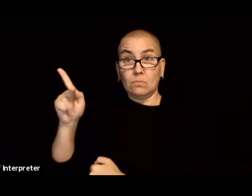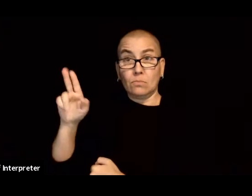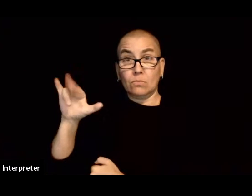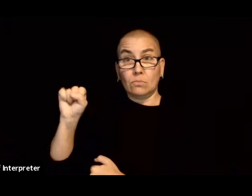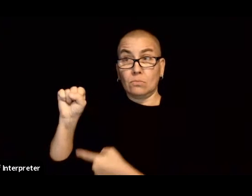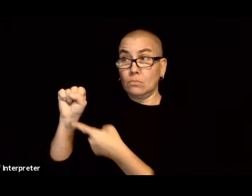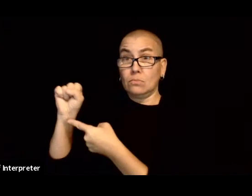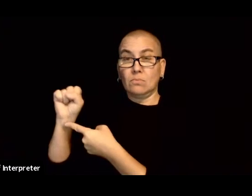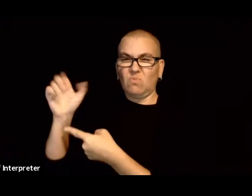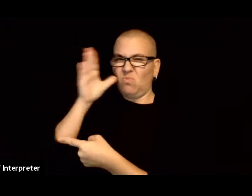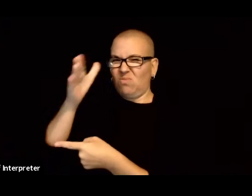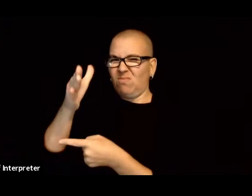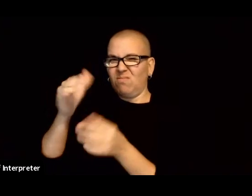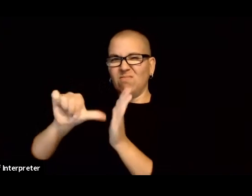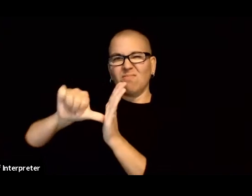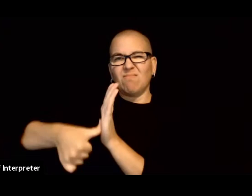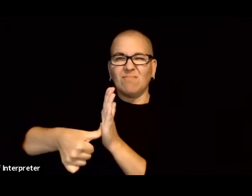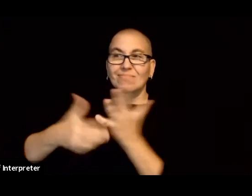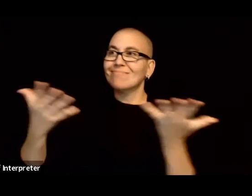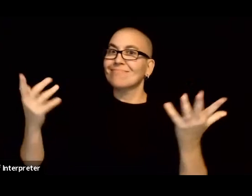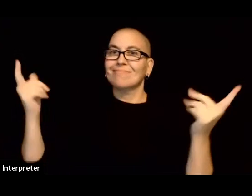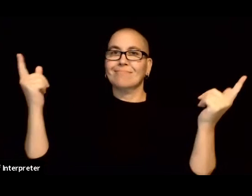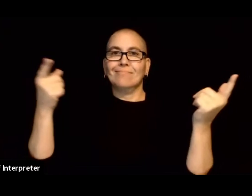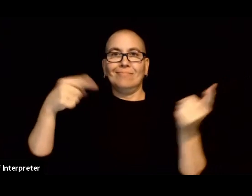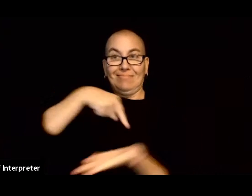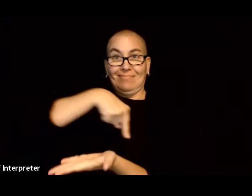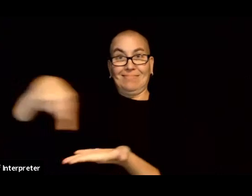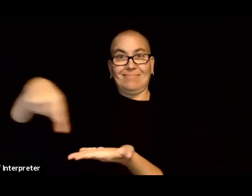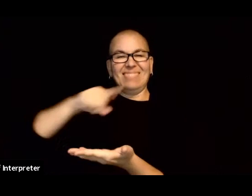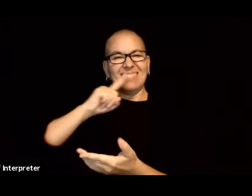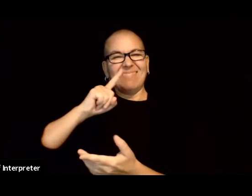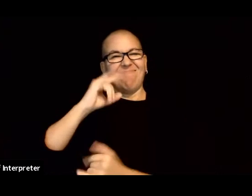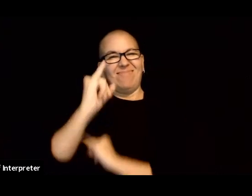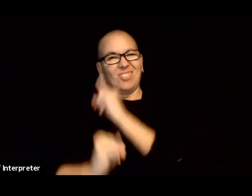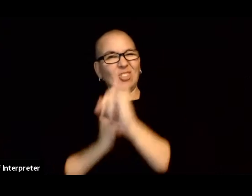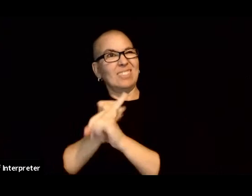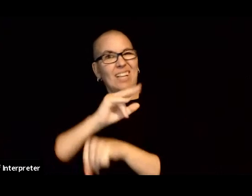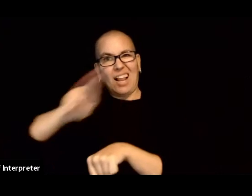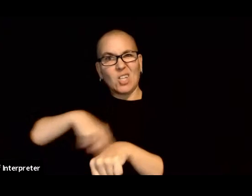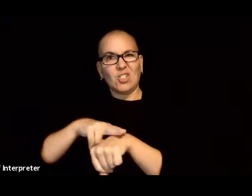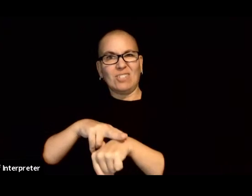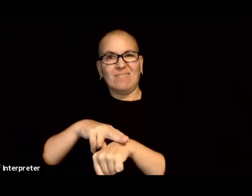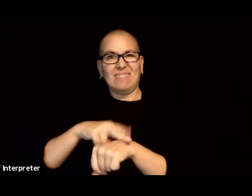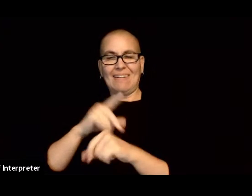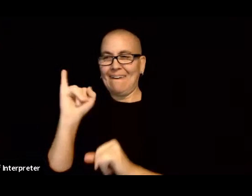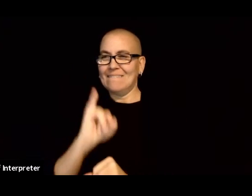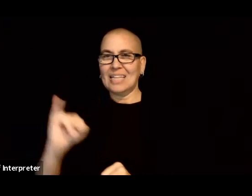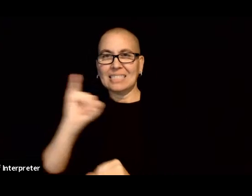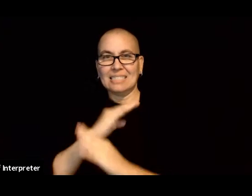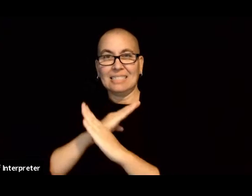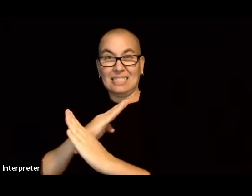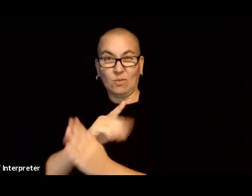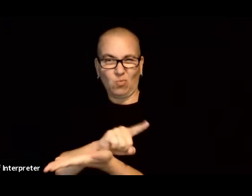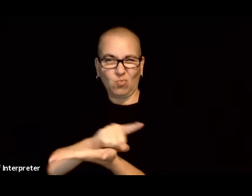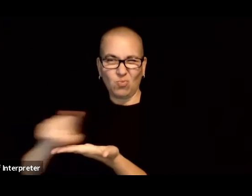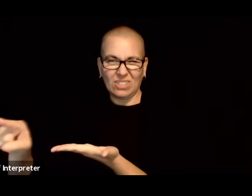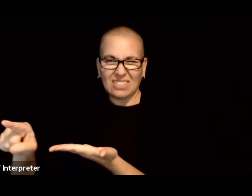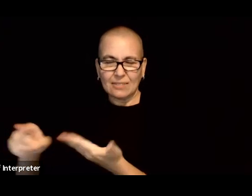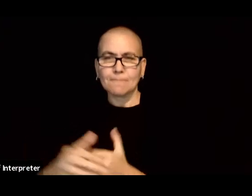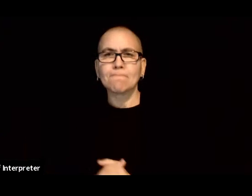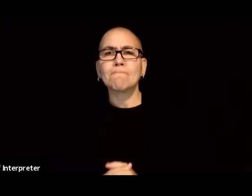Week. And I just want to note that one important part of helping to control infection, in